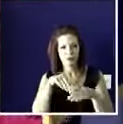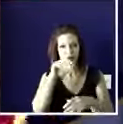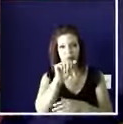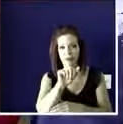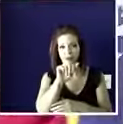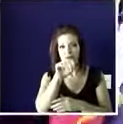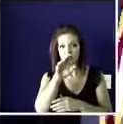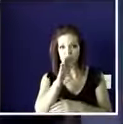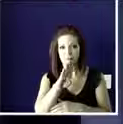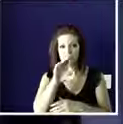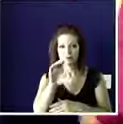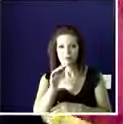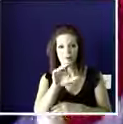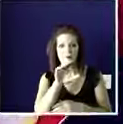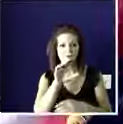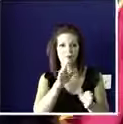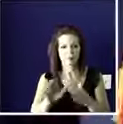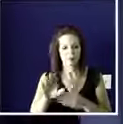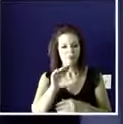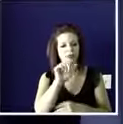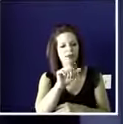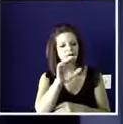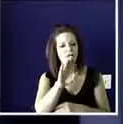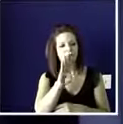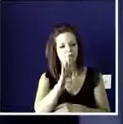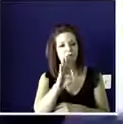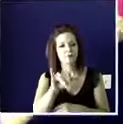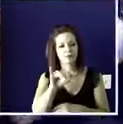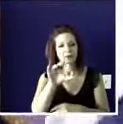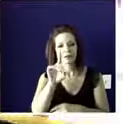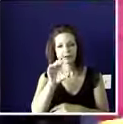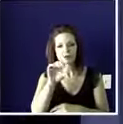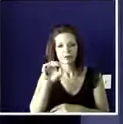order are Abby Dahl, please stand,